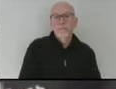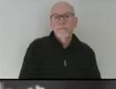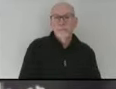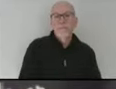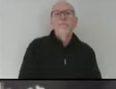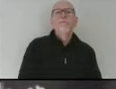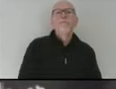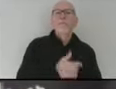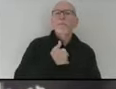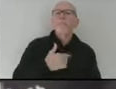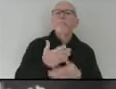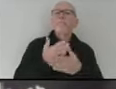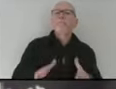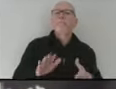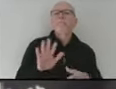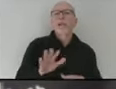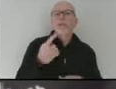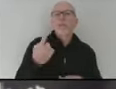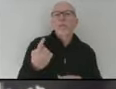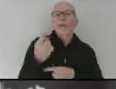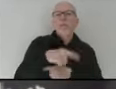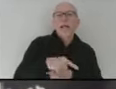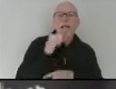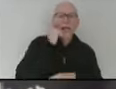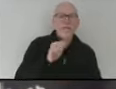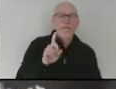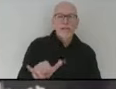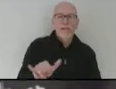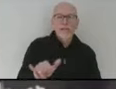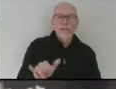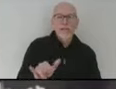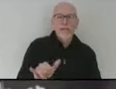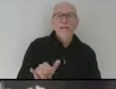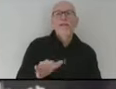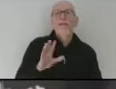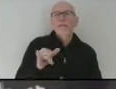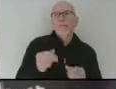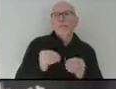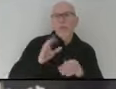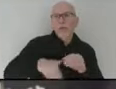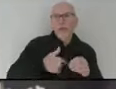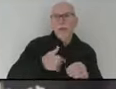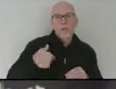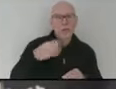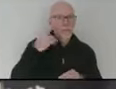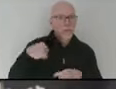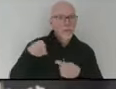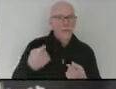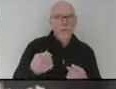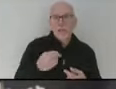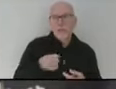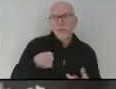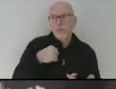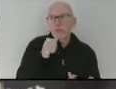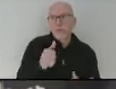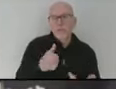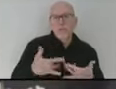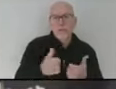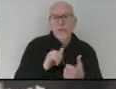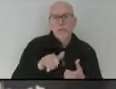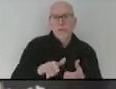We are averaging at least one death per day at Beacon Health System, and this is more than we have ever experienced or care to, quite frankly.